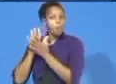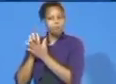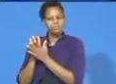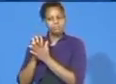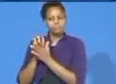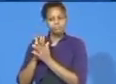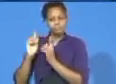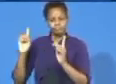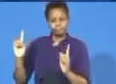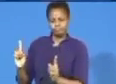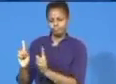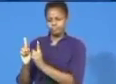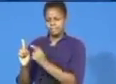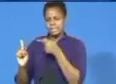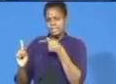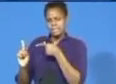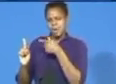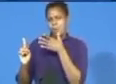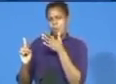mistress,